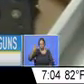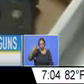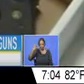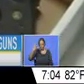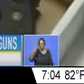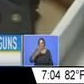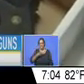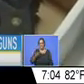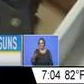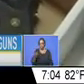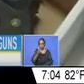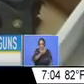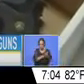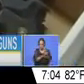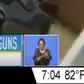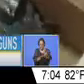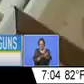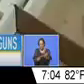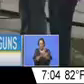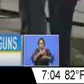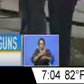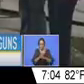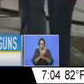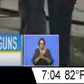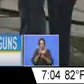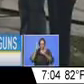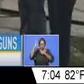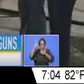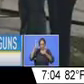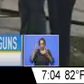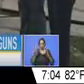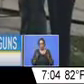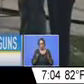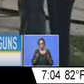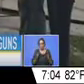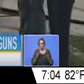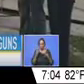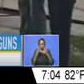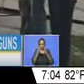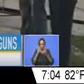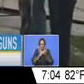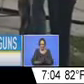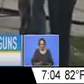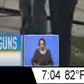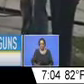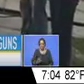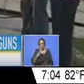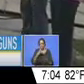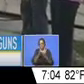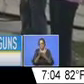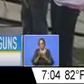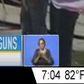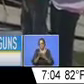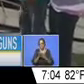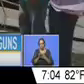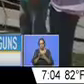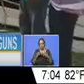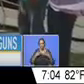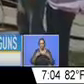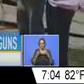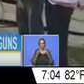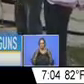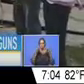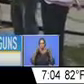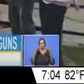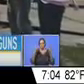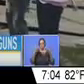country pose a real threat to the Bahamas if not curbed. Dames confirmed that between 2012 and the present, thousands of illegal drugs and